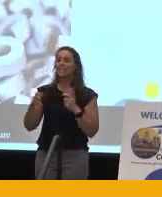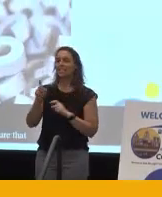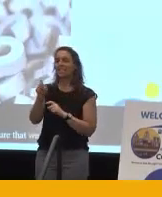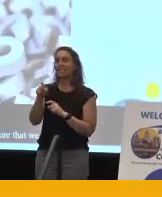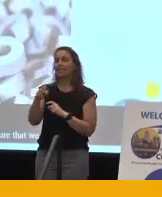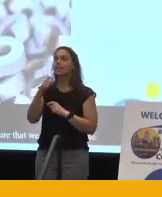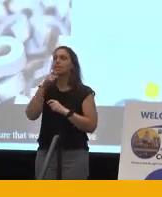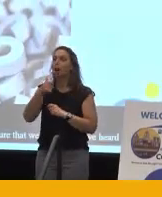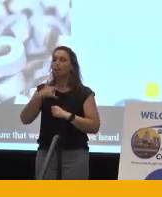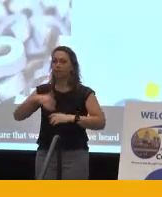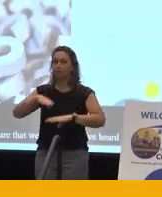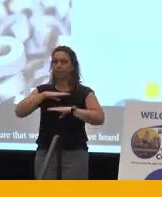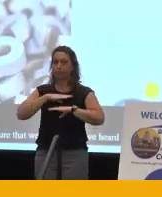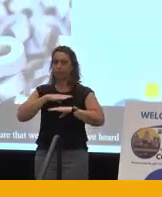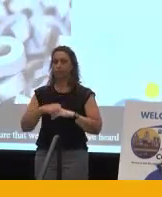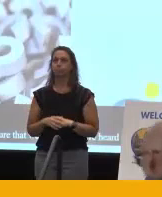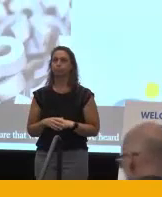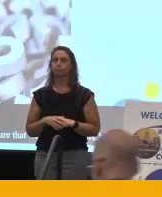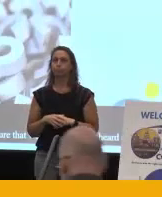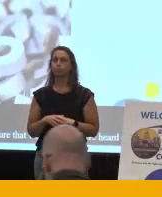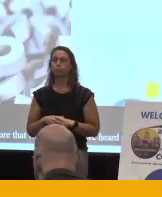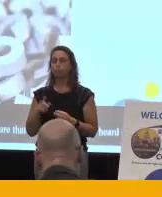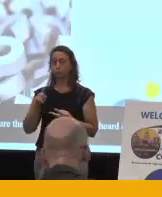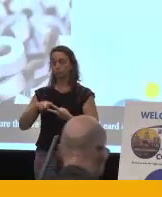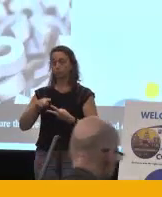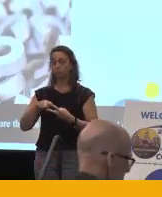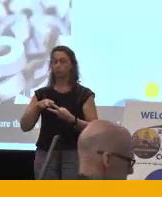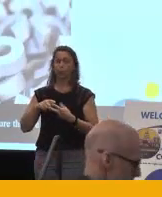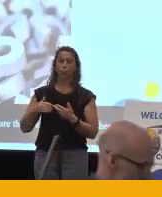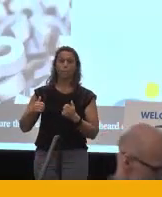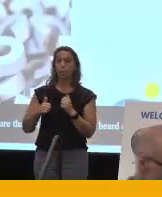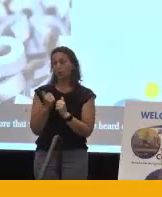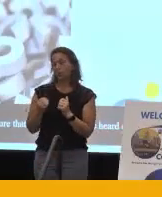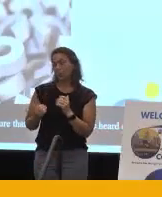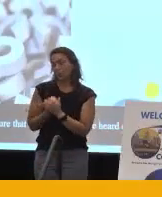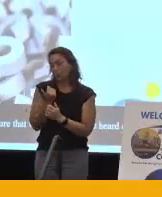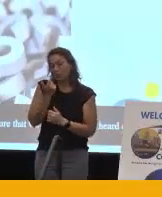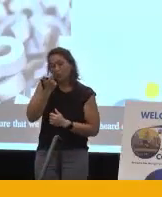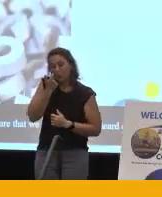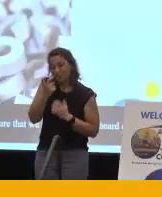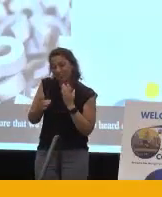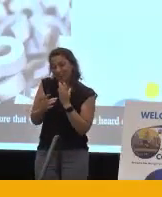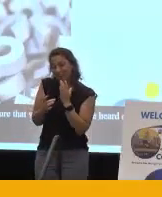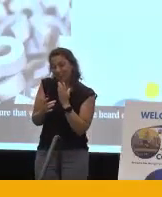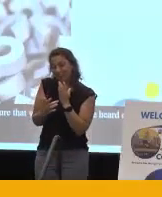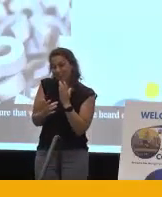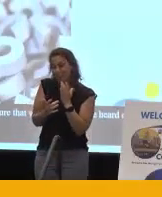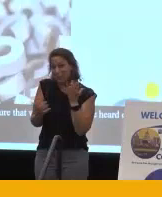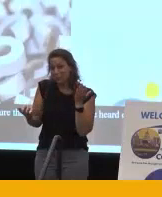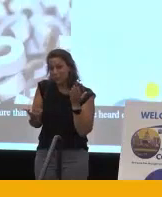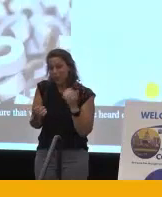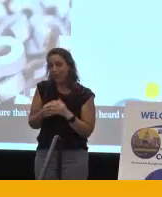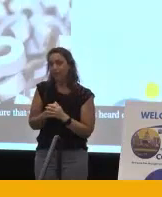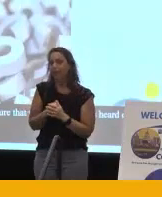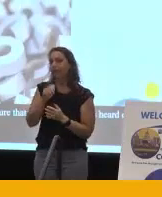not being filled by technology? So the first one, the newest technology that I see kind of coming on the forefront is a lot